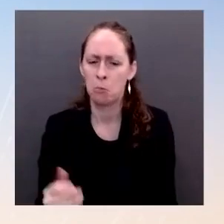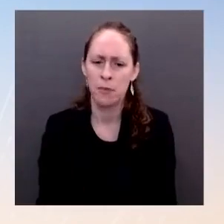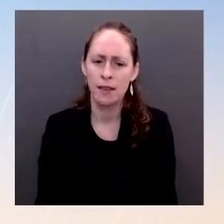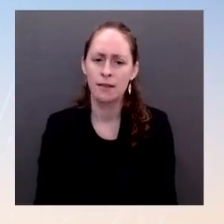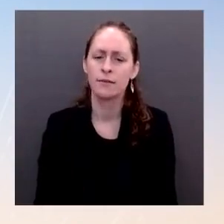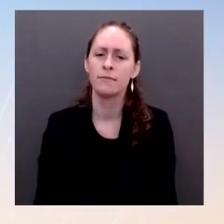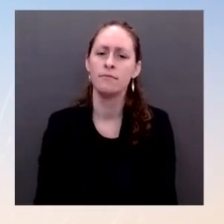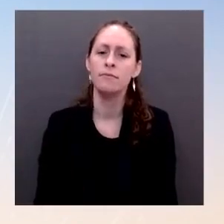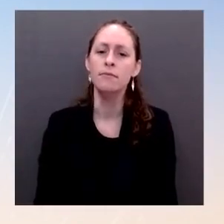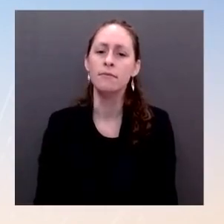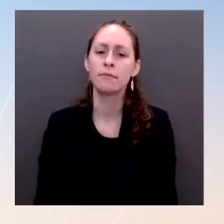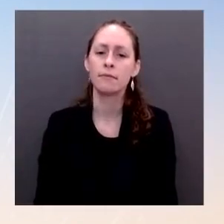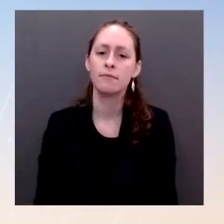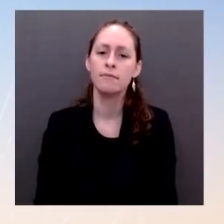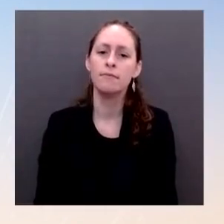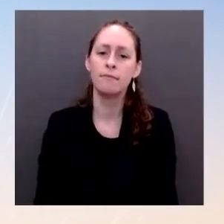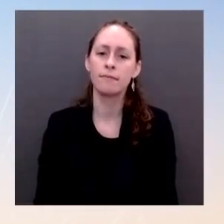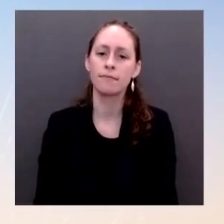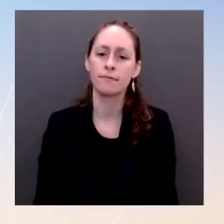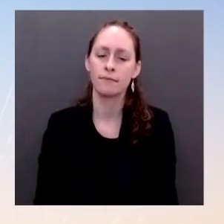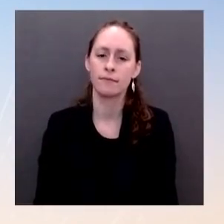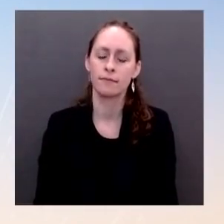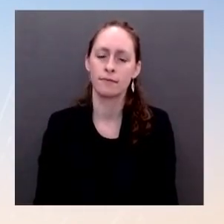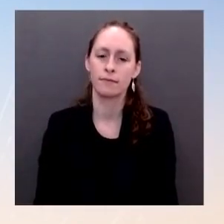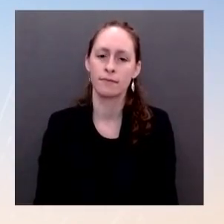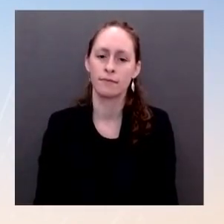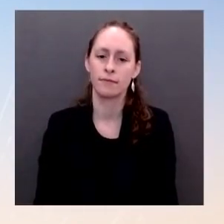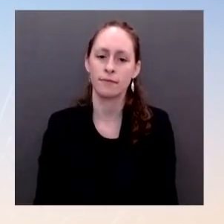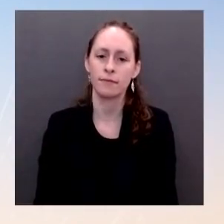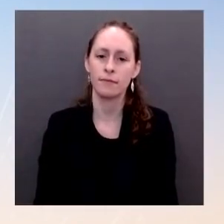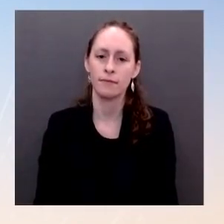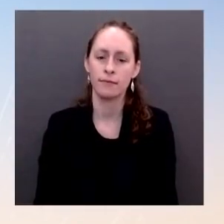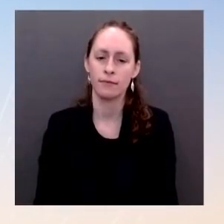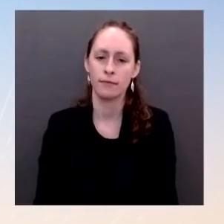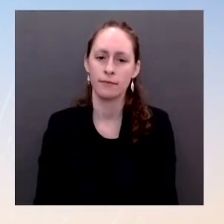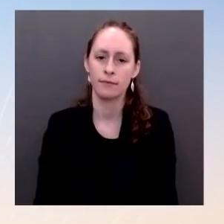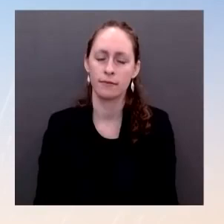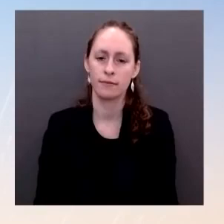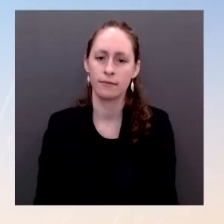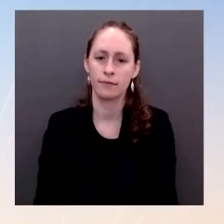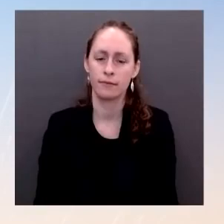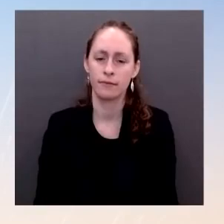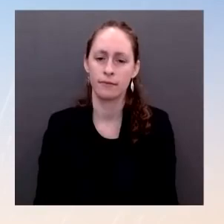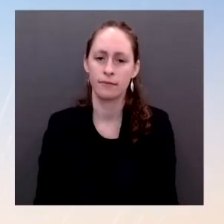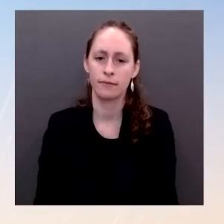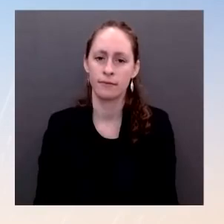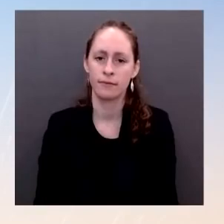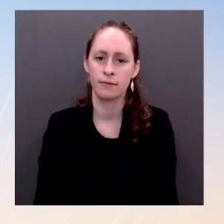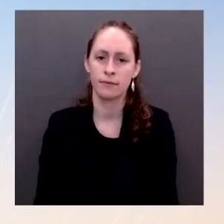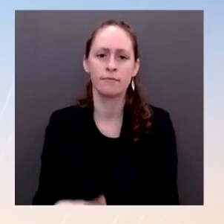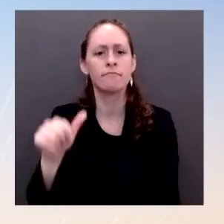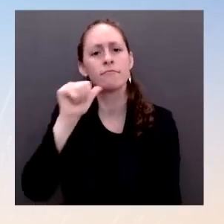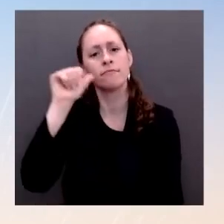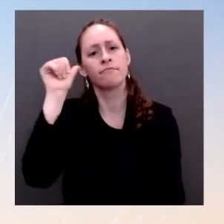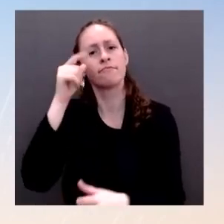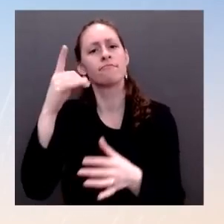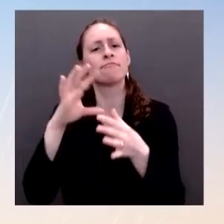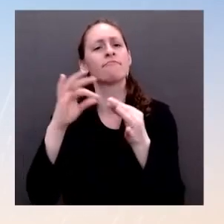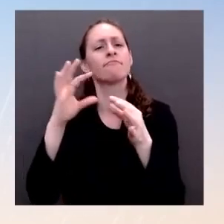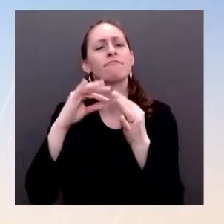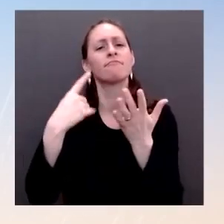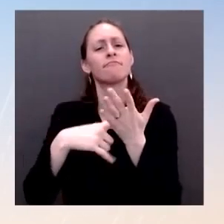about the idea of chunking off parts of Build Back Better. Yeah, You could get chunking, a bad word. whatever. Maybe not the right phrase. What's the better